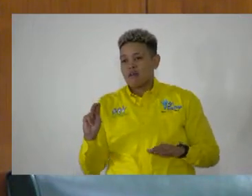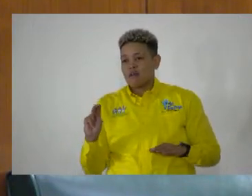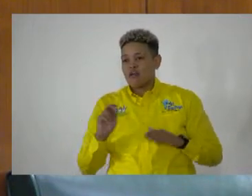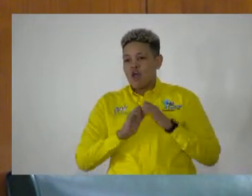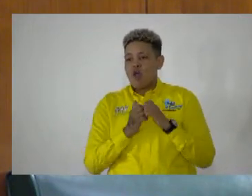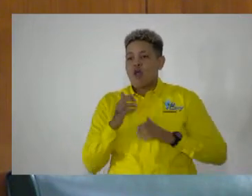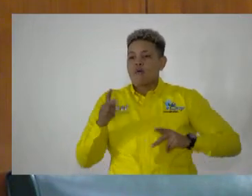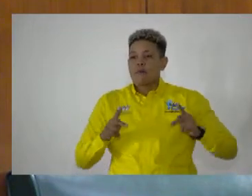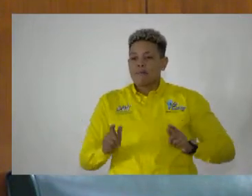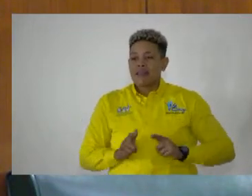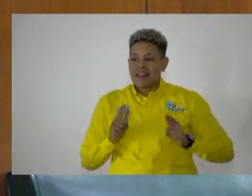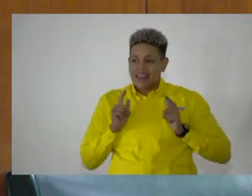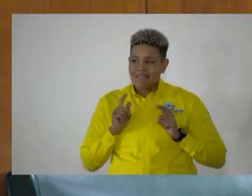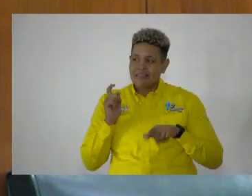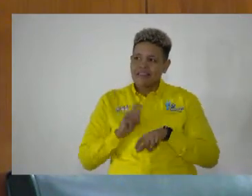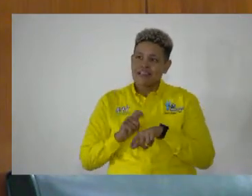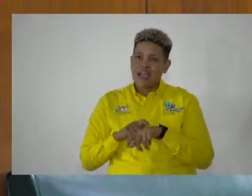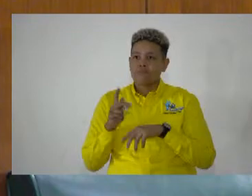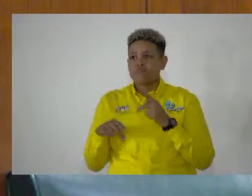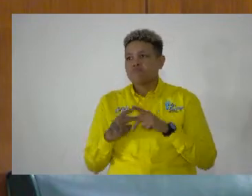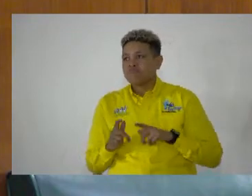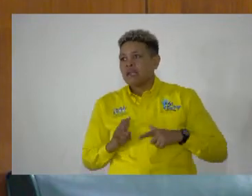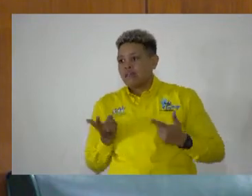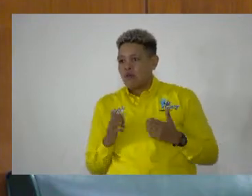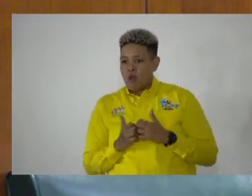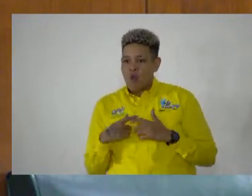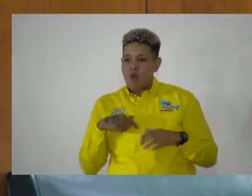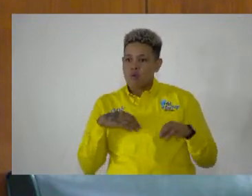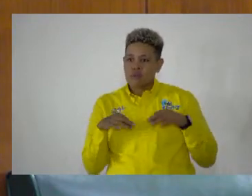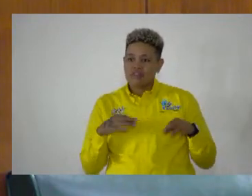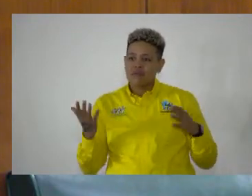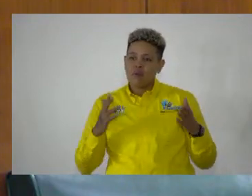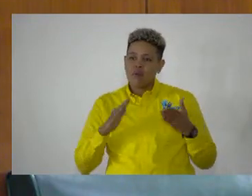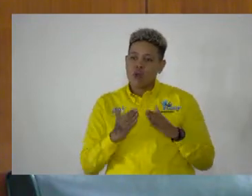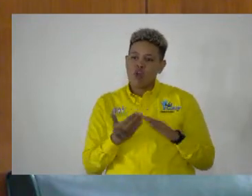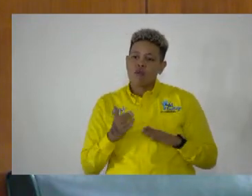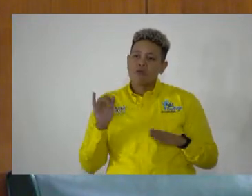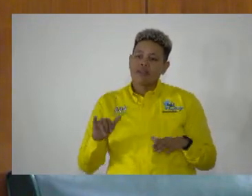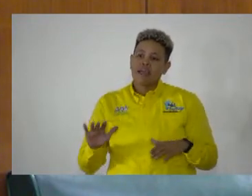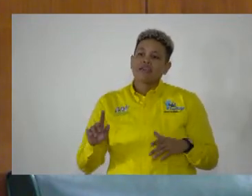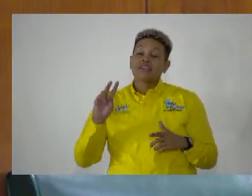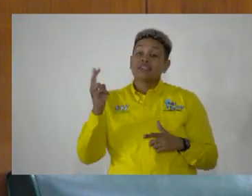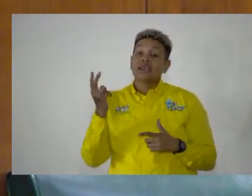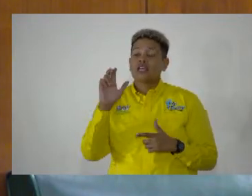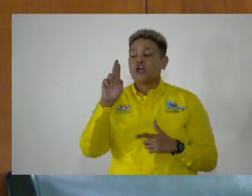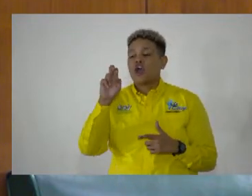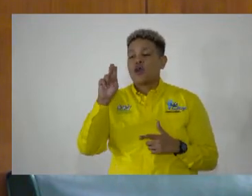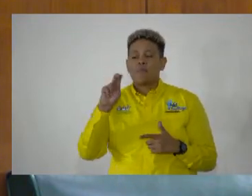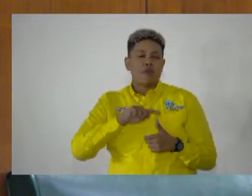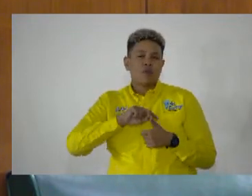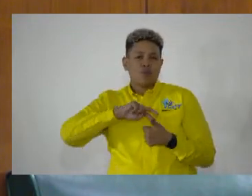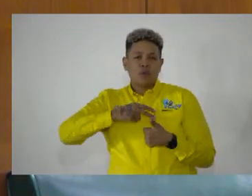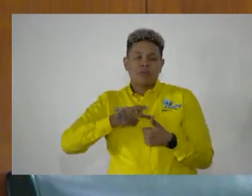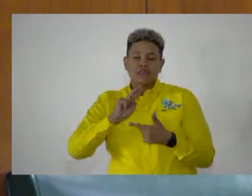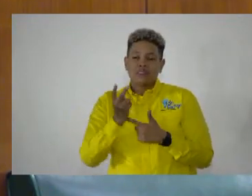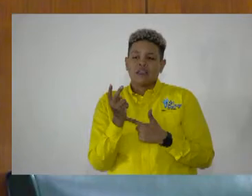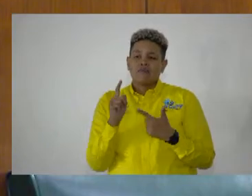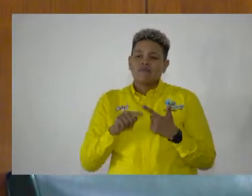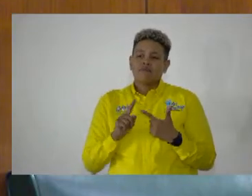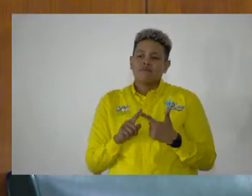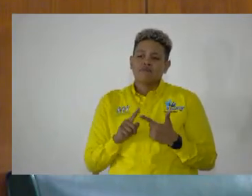how persons are living, the kinds of dwellings, etc. I just want you to define what that is. And the second question is,